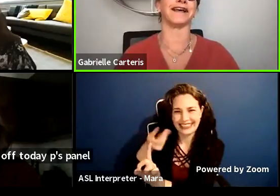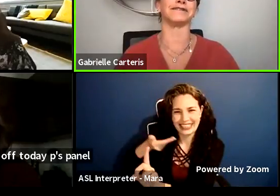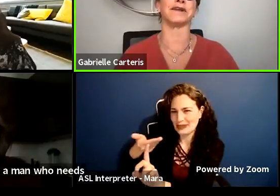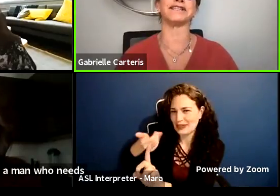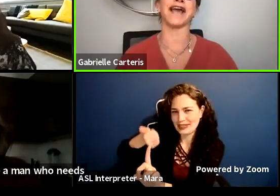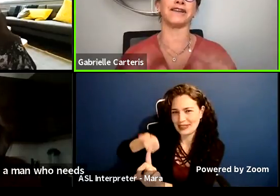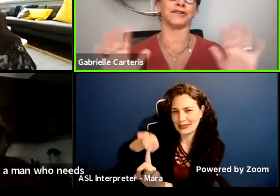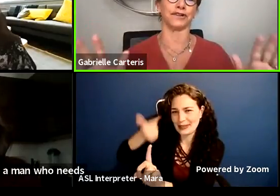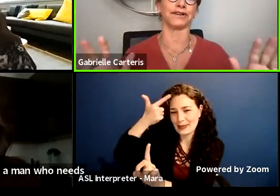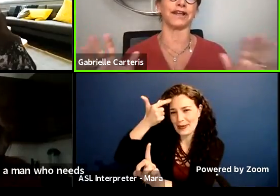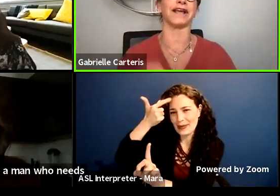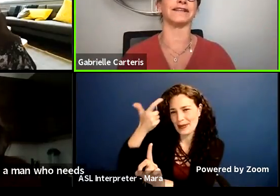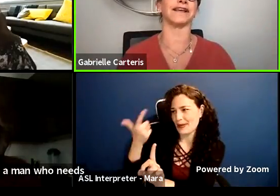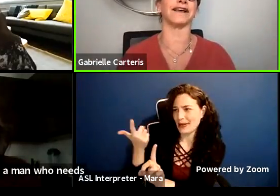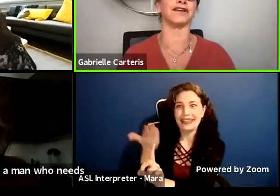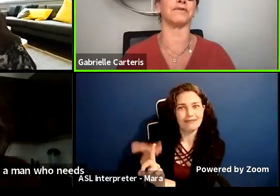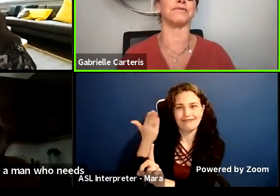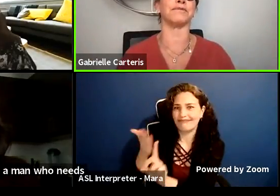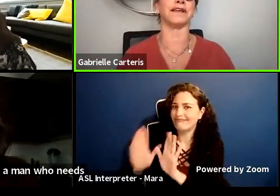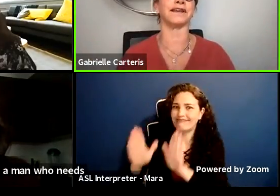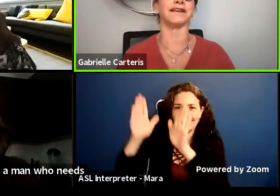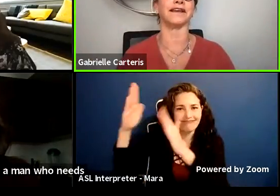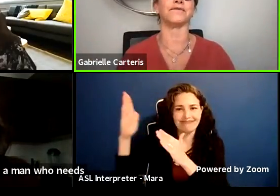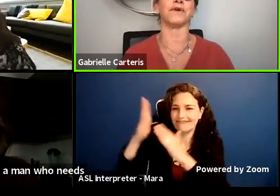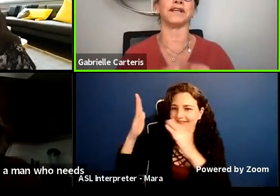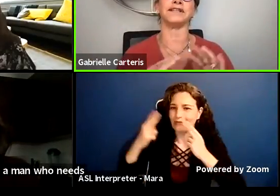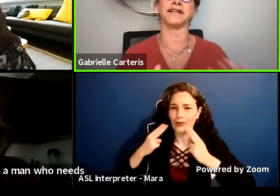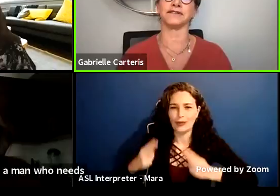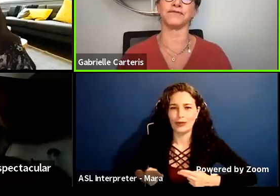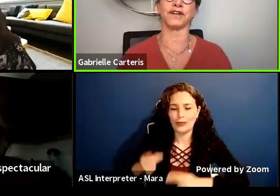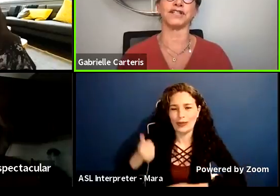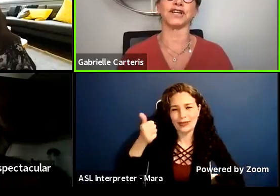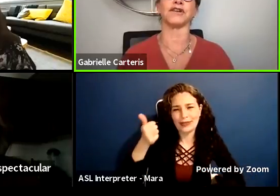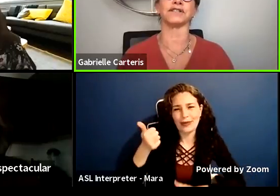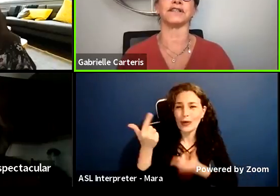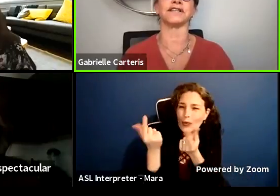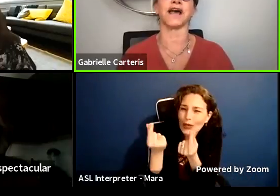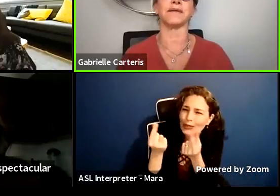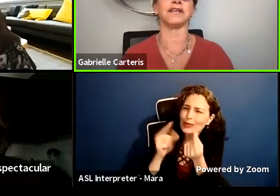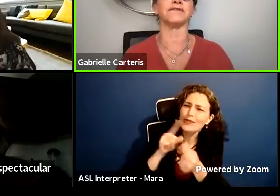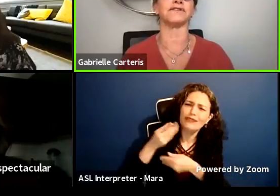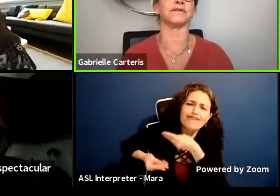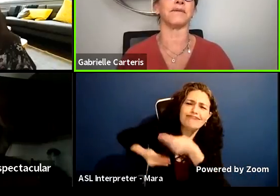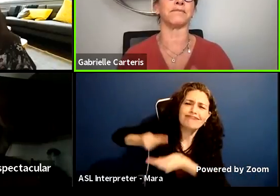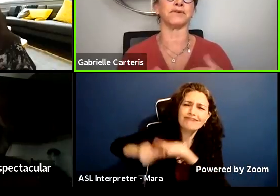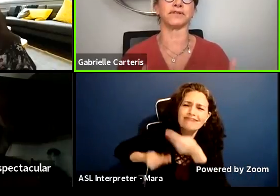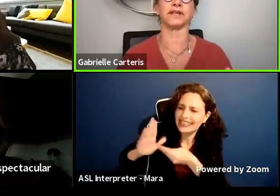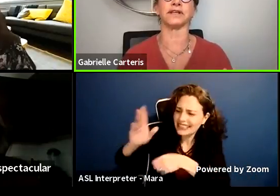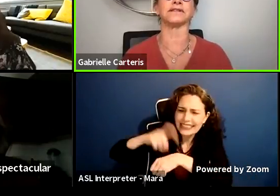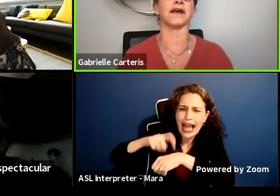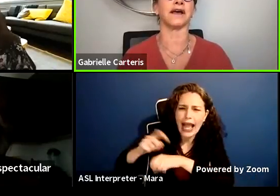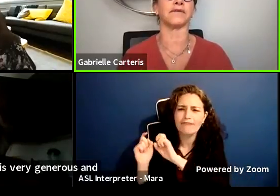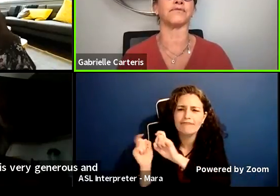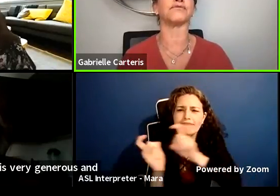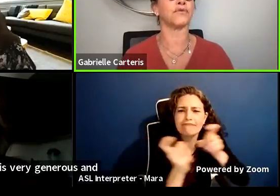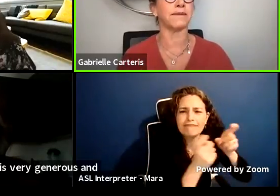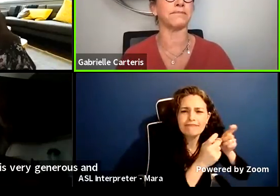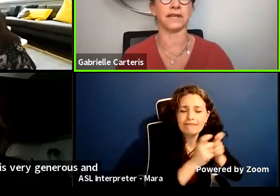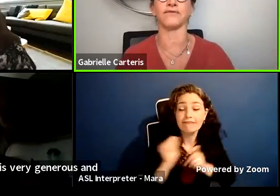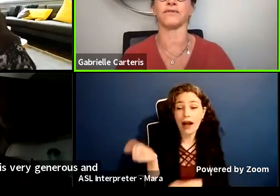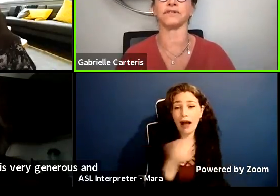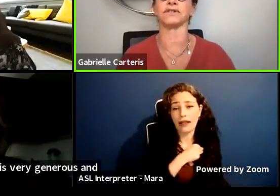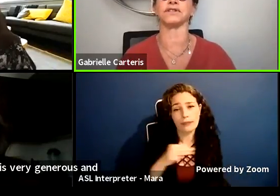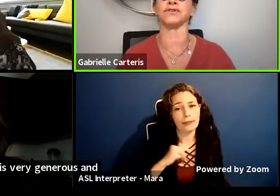is spectacular as a human being. What he does is very generous, and the time he gives to the members is